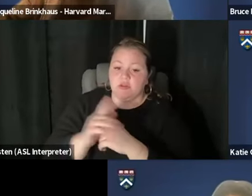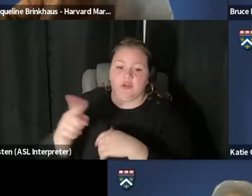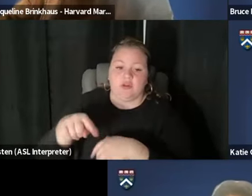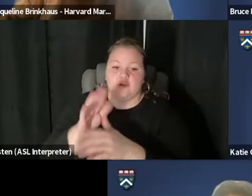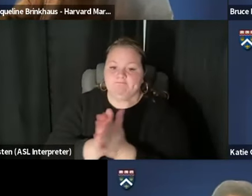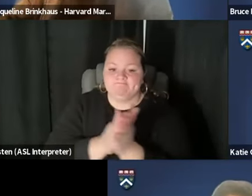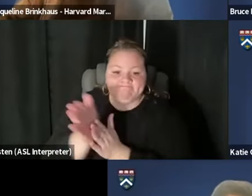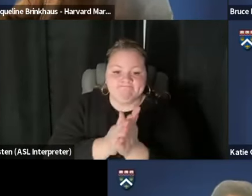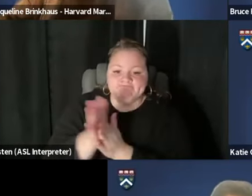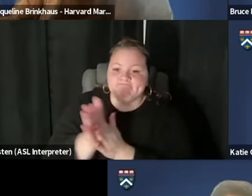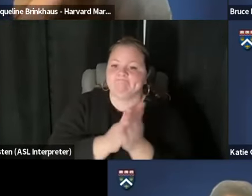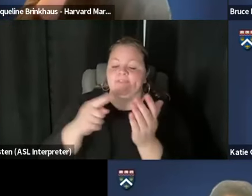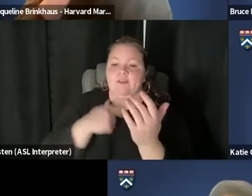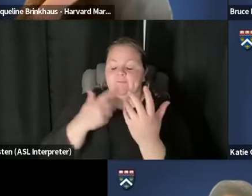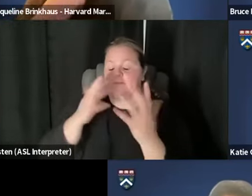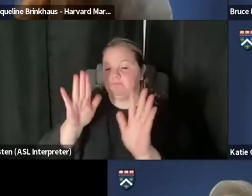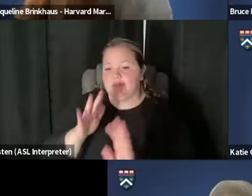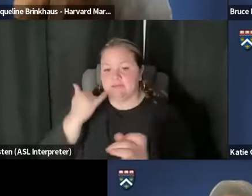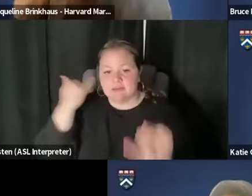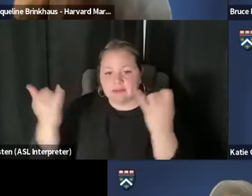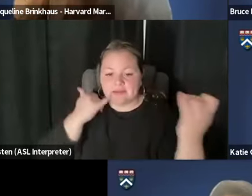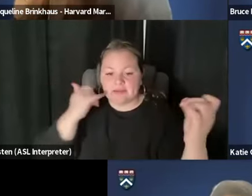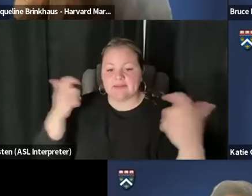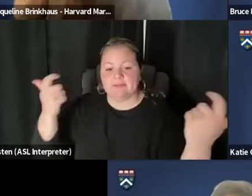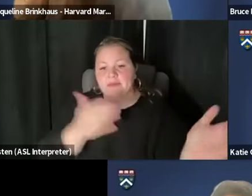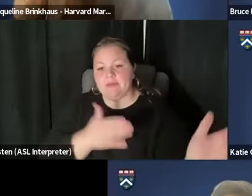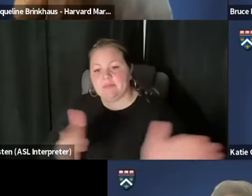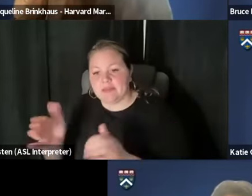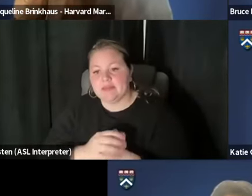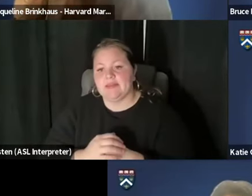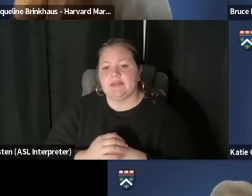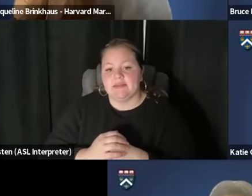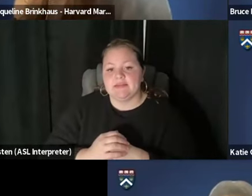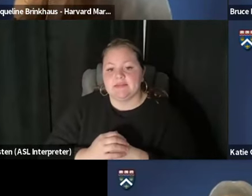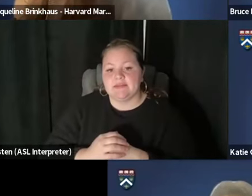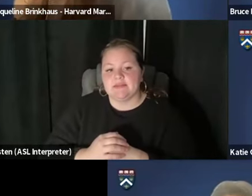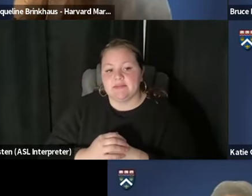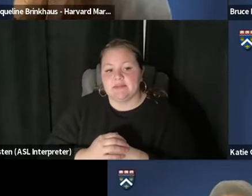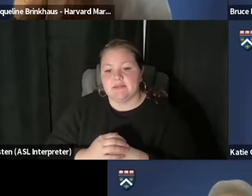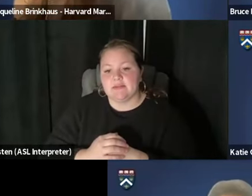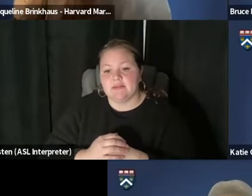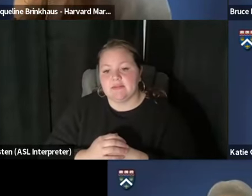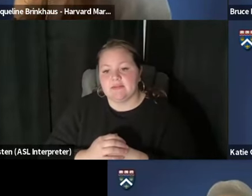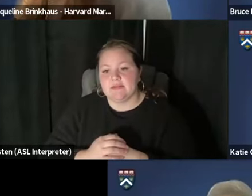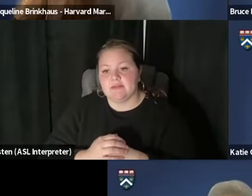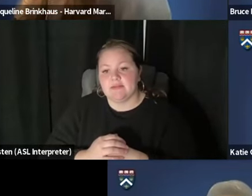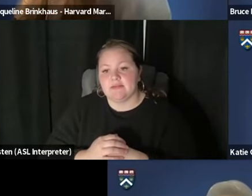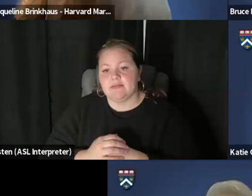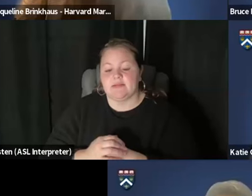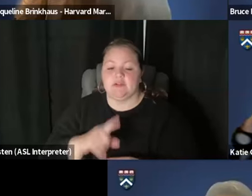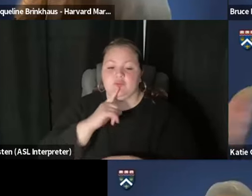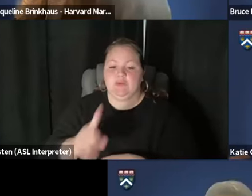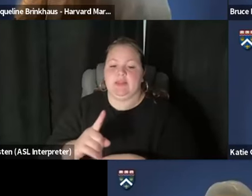They come in with great ideas and big plans. And, you know, it's so gratifying to help